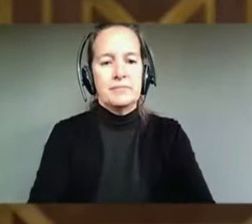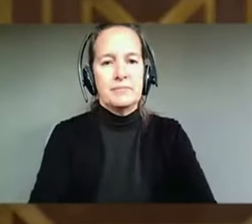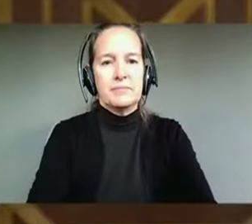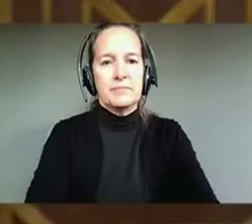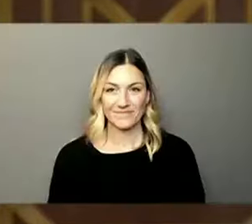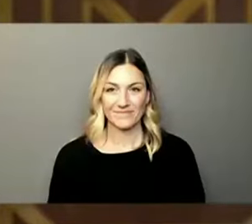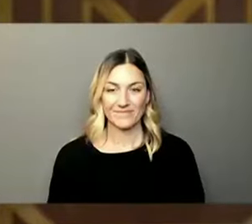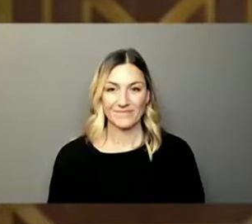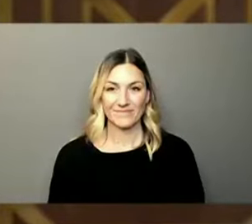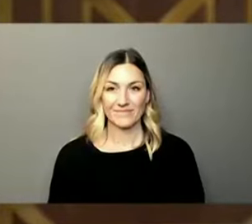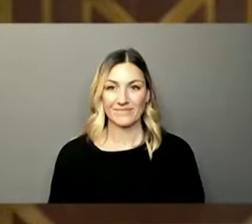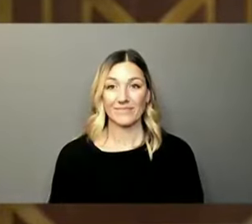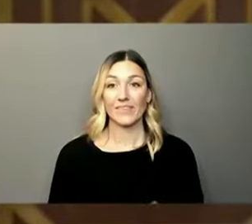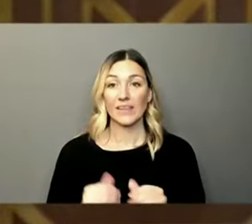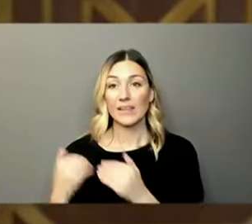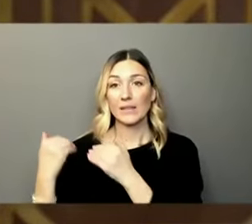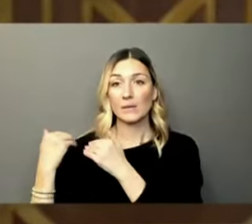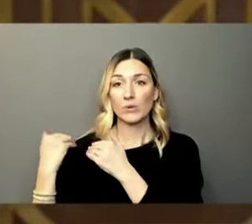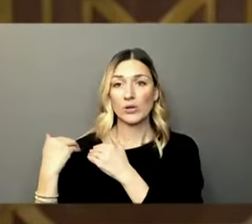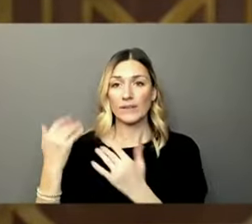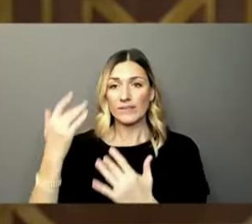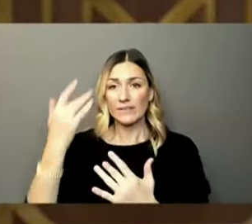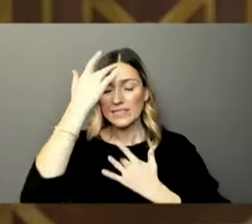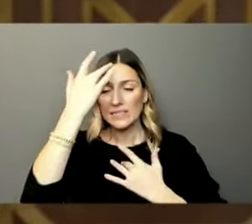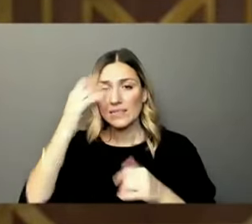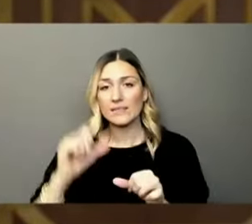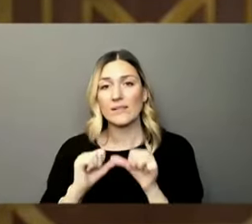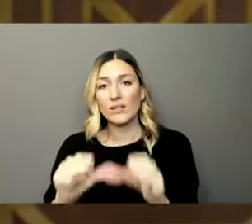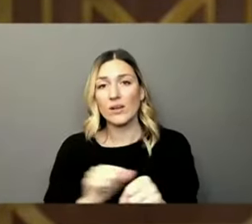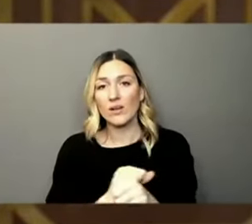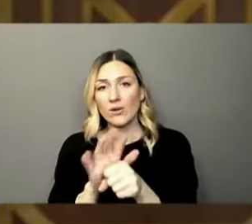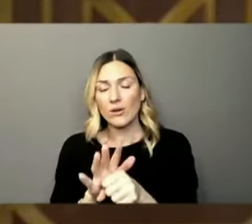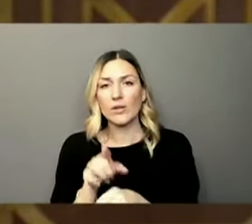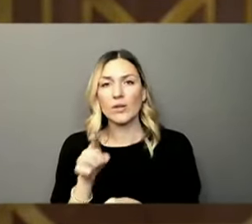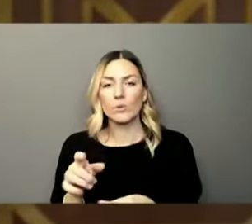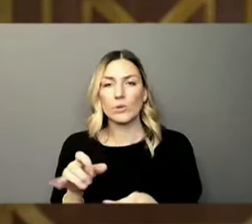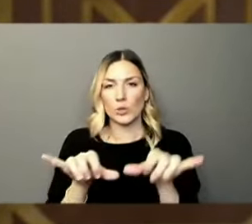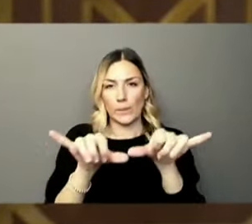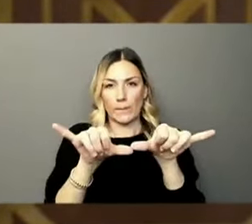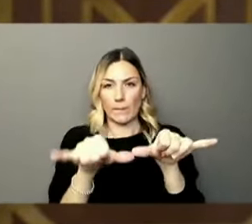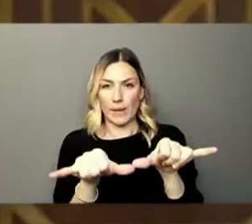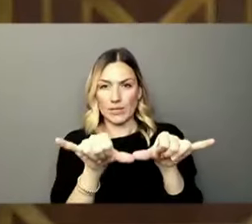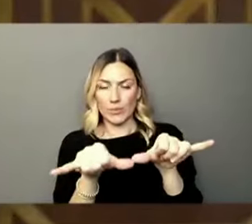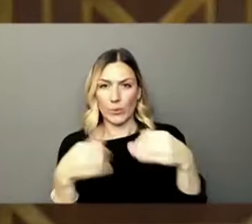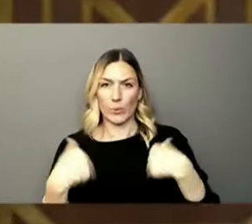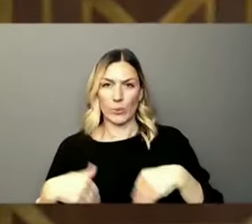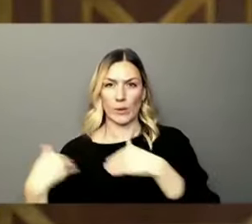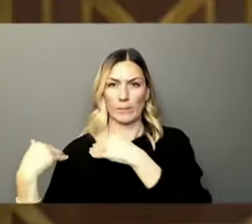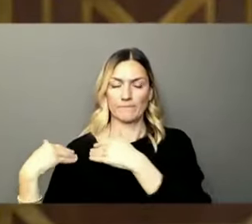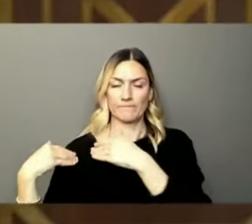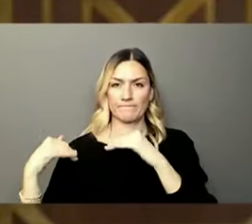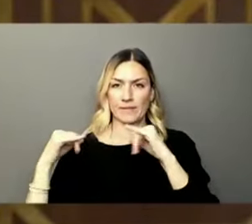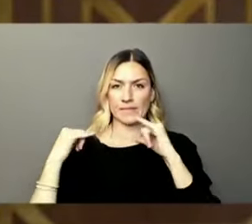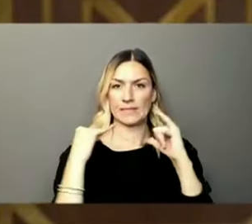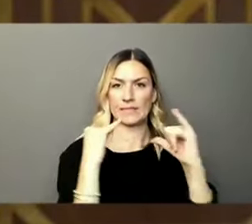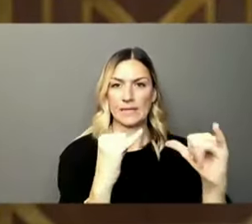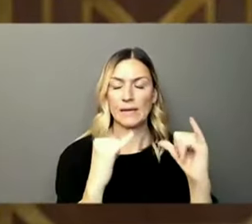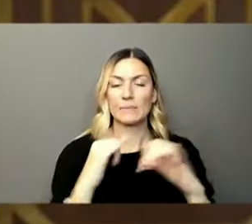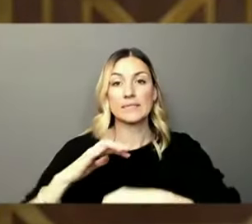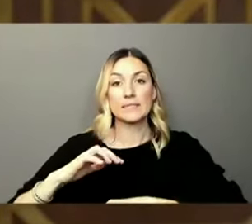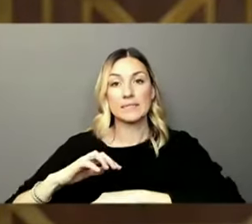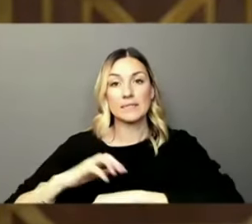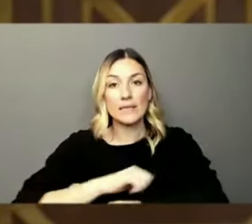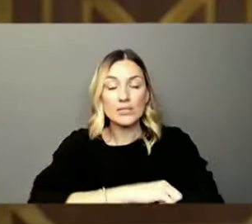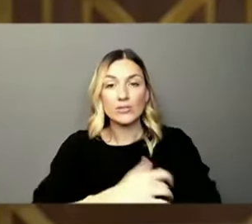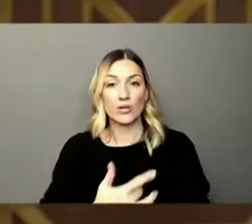of disease and disability from long COVID, when you measure it, is on par with the burden of cancer and heart